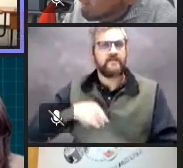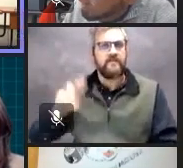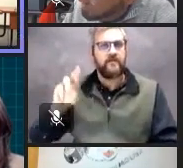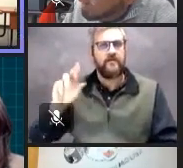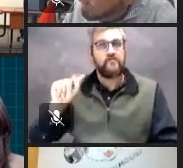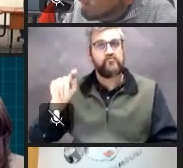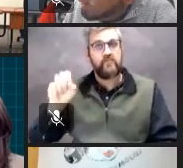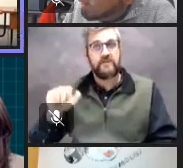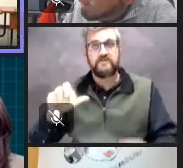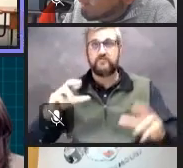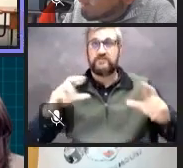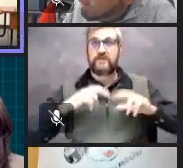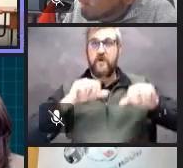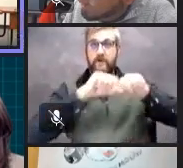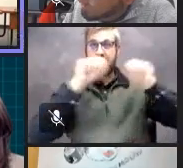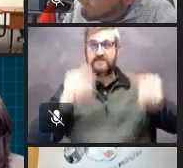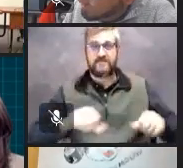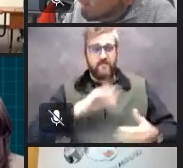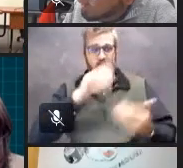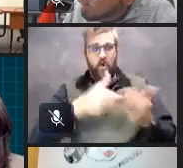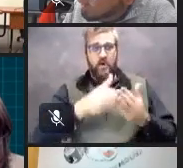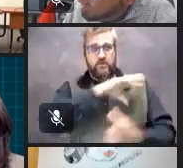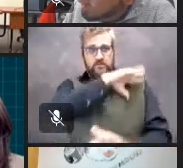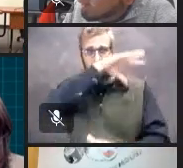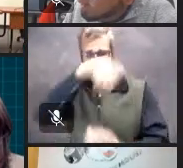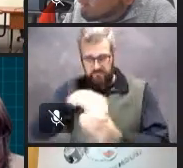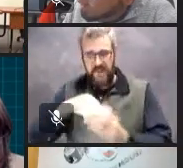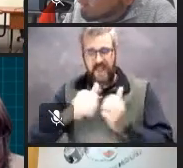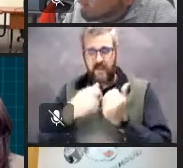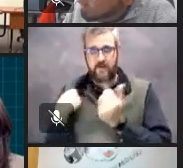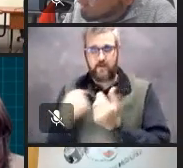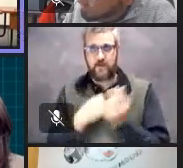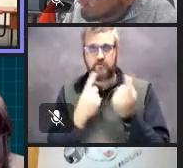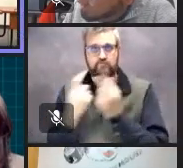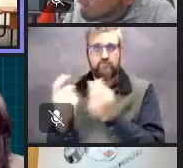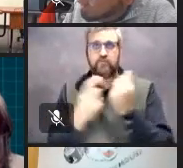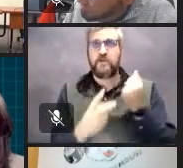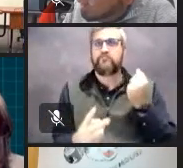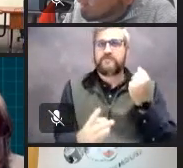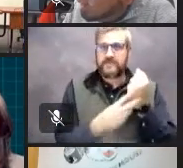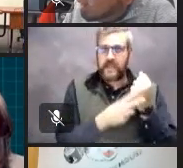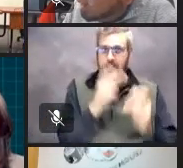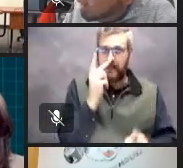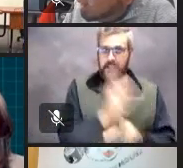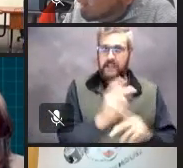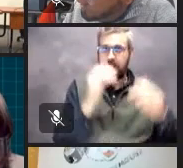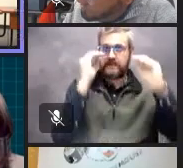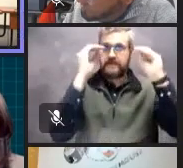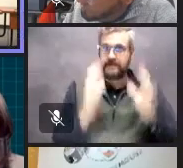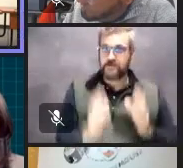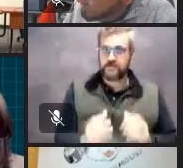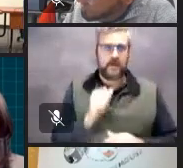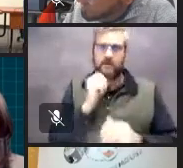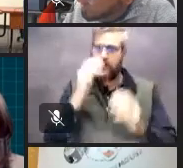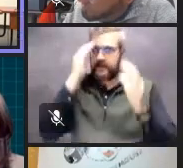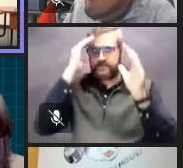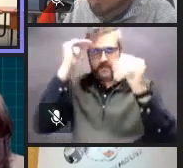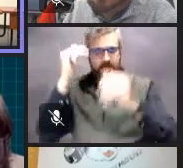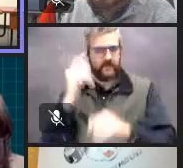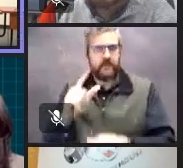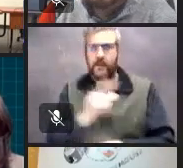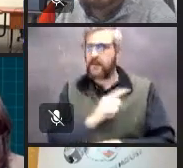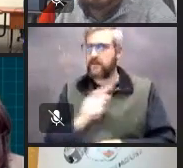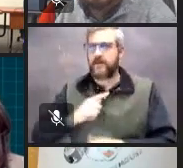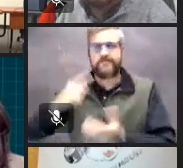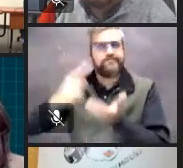that's part of the equation on how we recruit and retain teachers. So I'm not expecting them to get into that, because those are